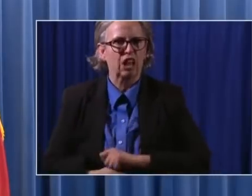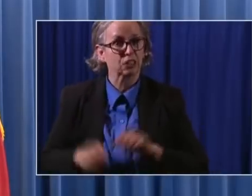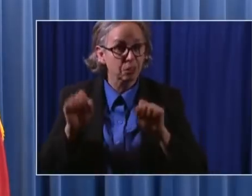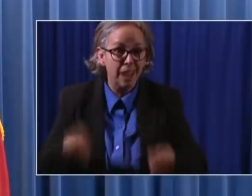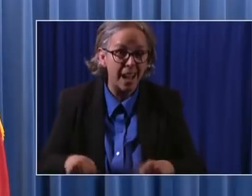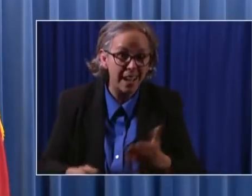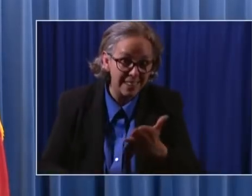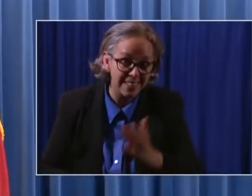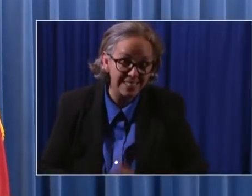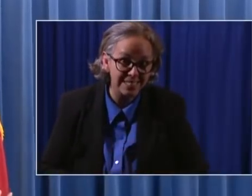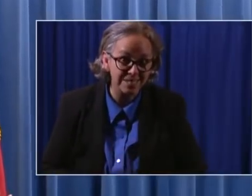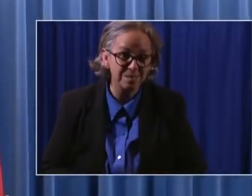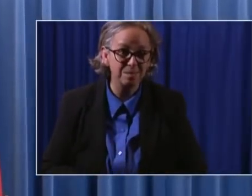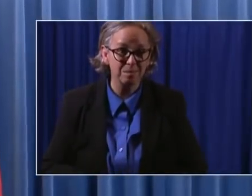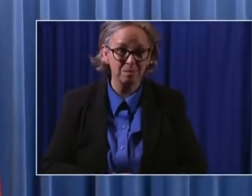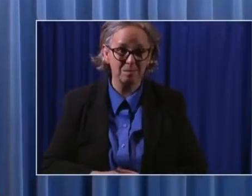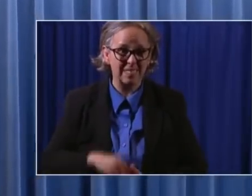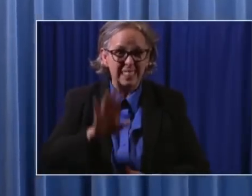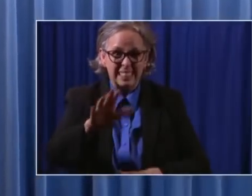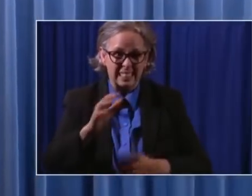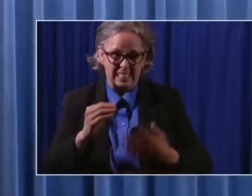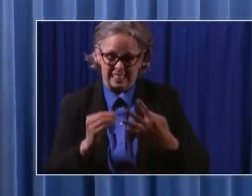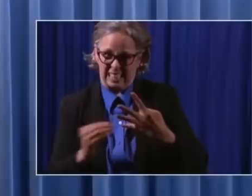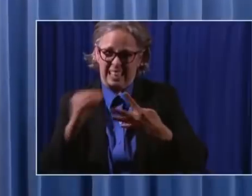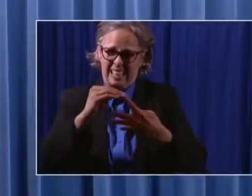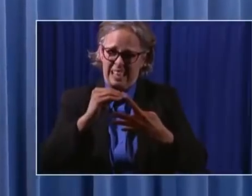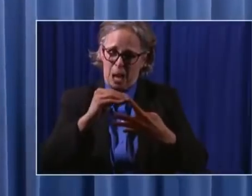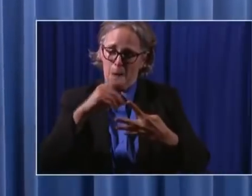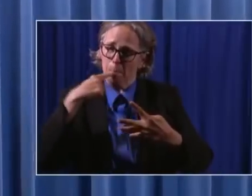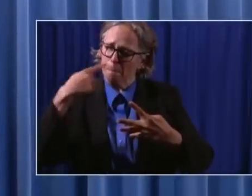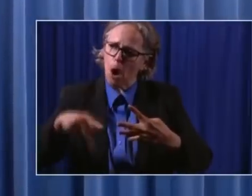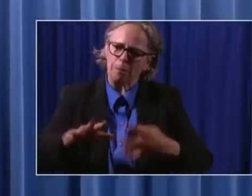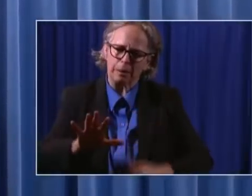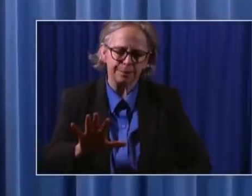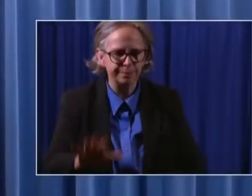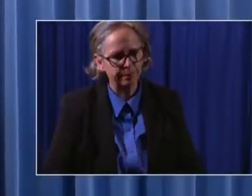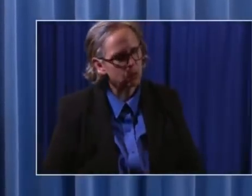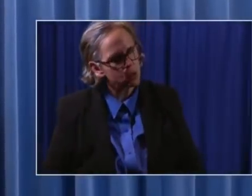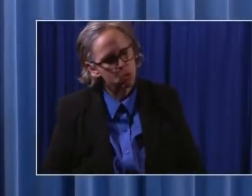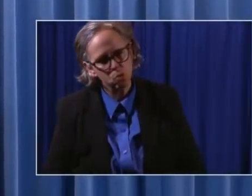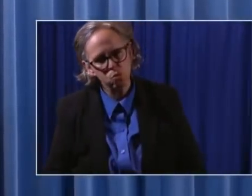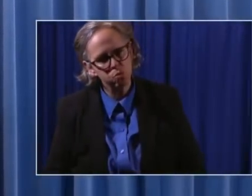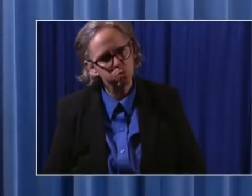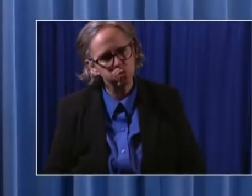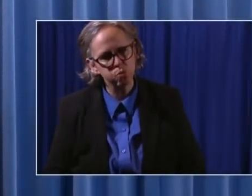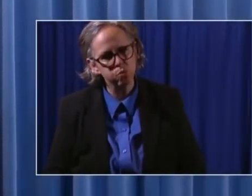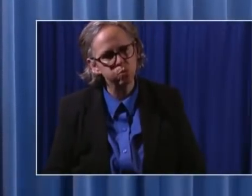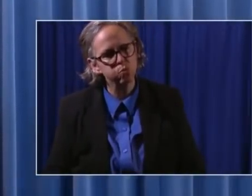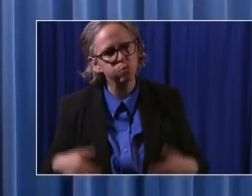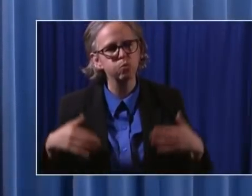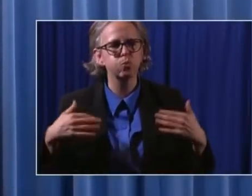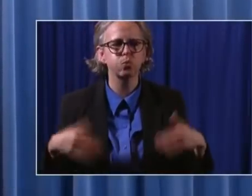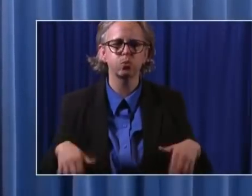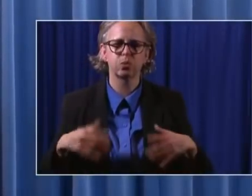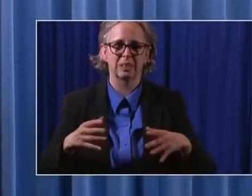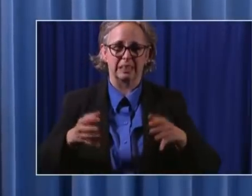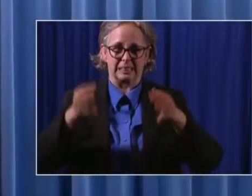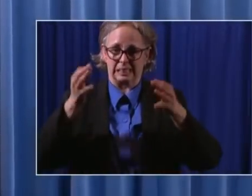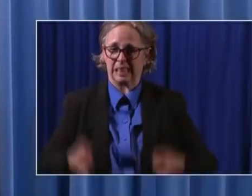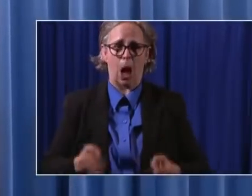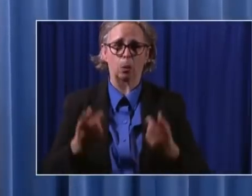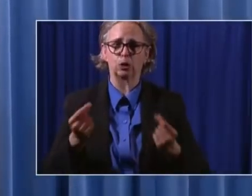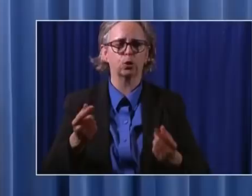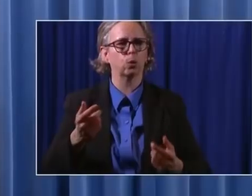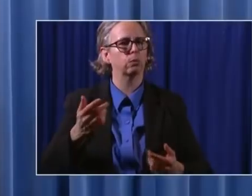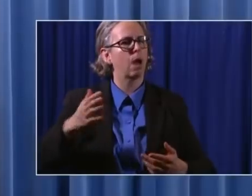question, you know, the next level, the fourth level, we have nothing tied to that at this point.